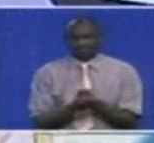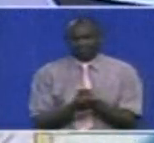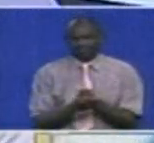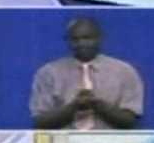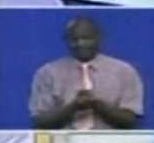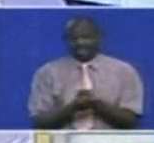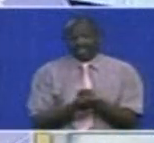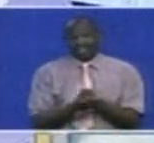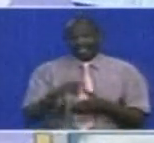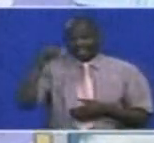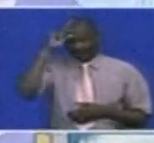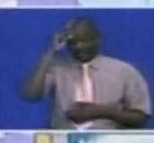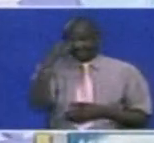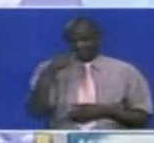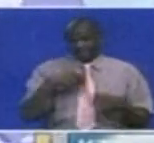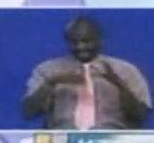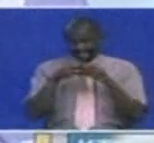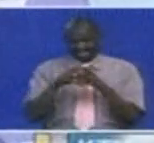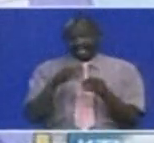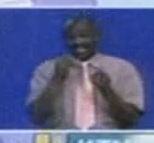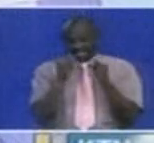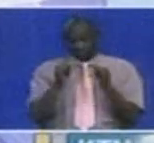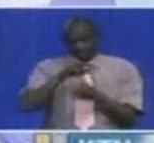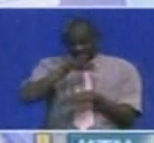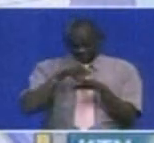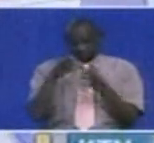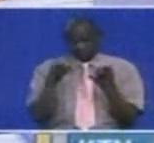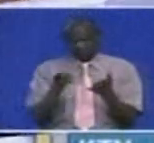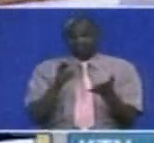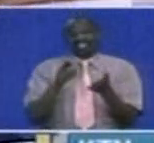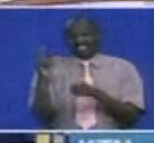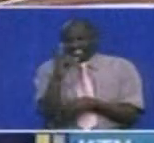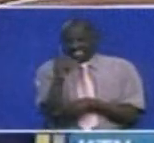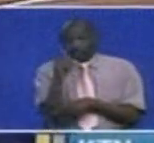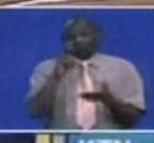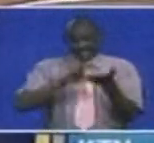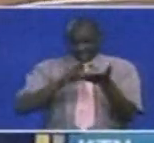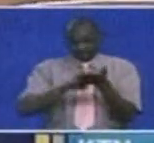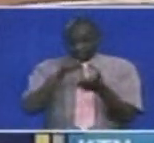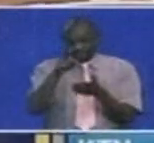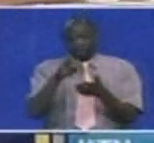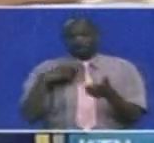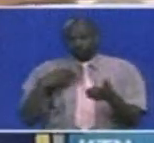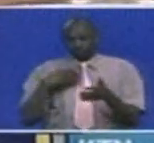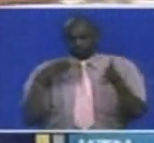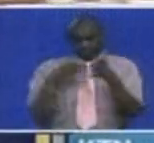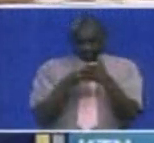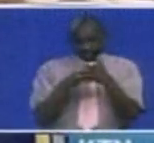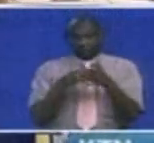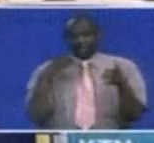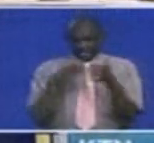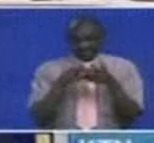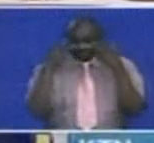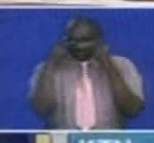Now, the government says it will create a new national database, that is a digital database, in a bid to curb incidents of crime. And